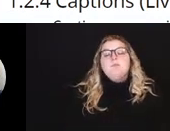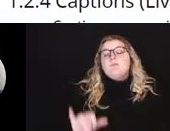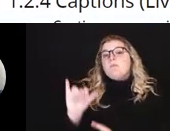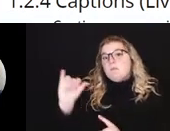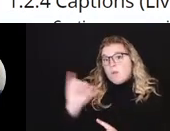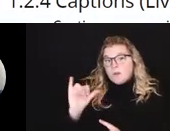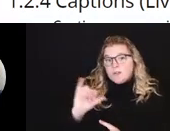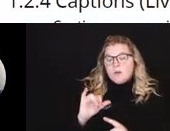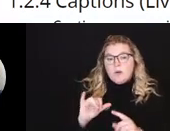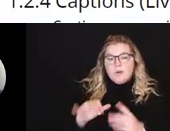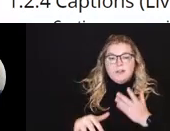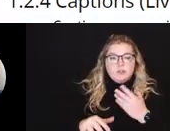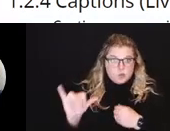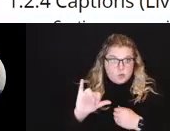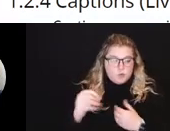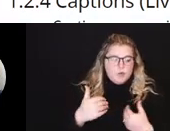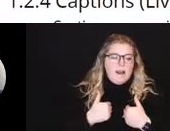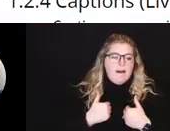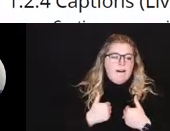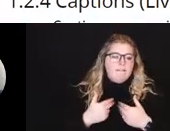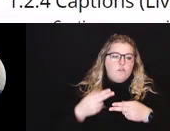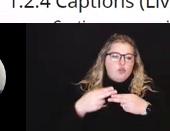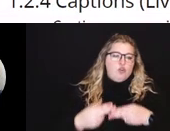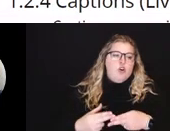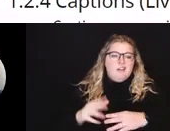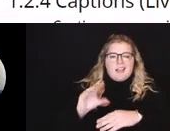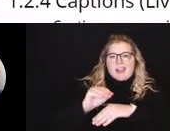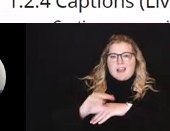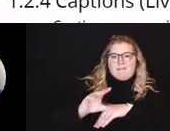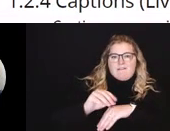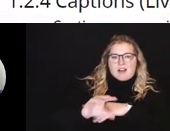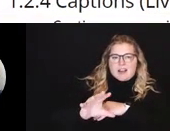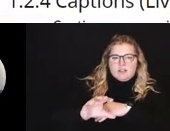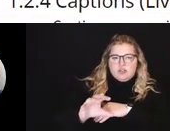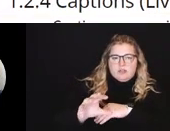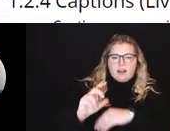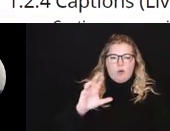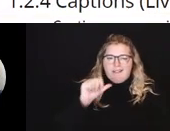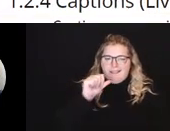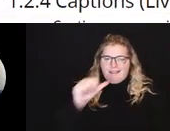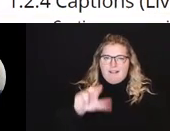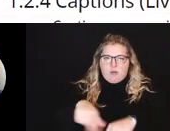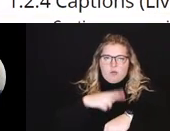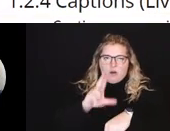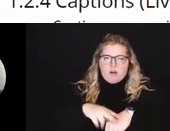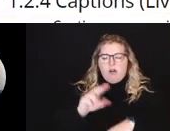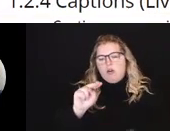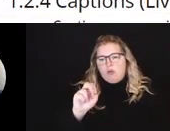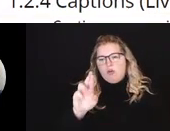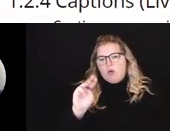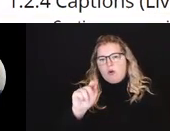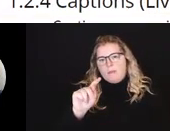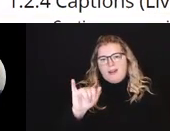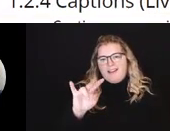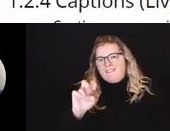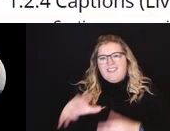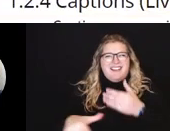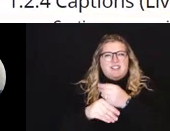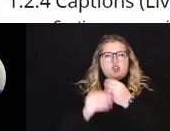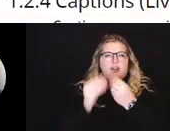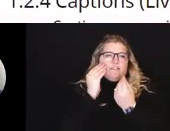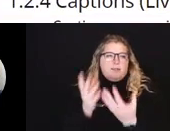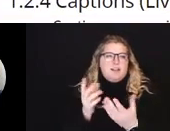are what are called advisory or non-normative kind of additional information